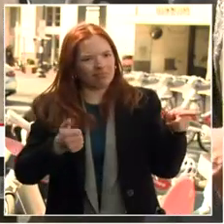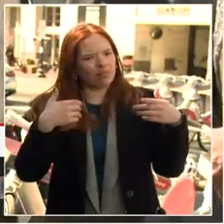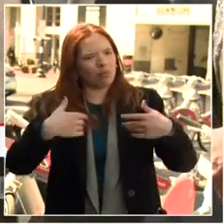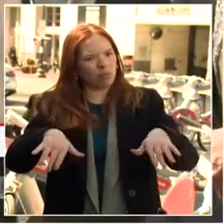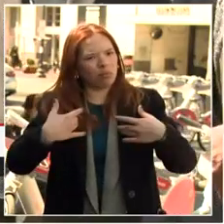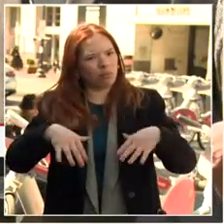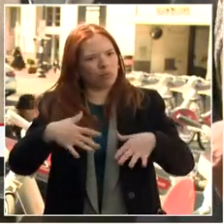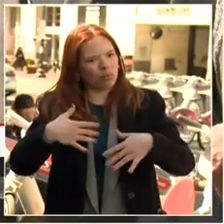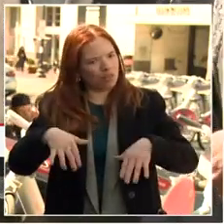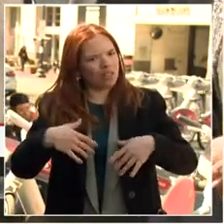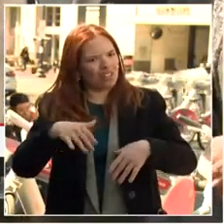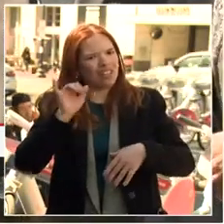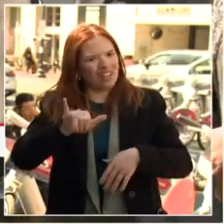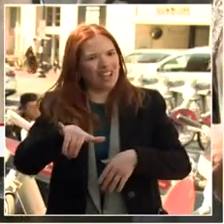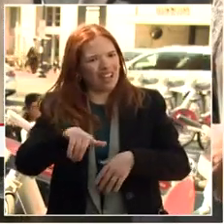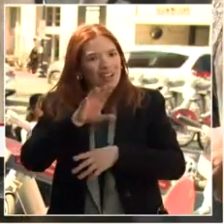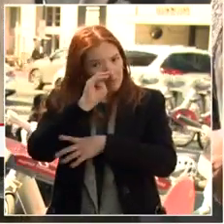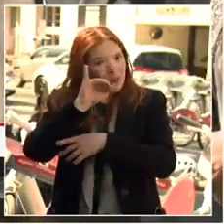8 wards.